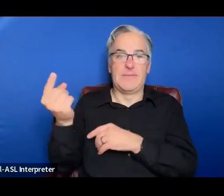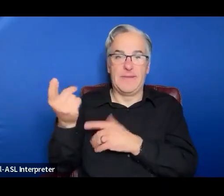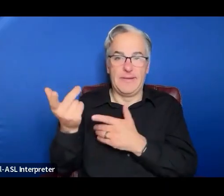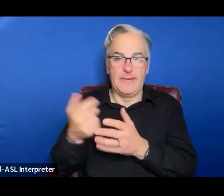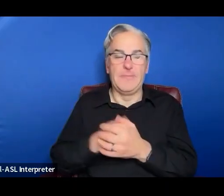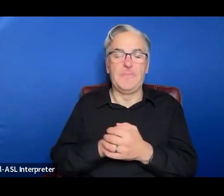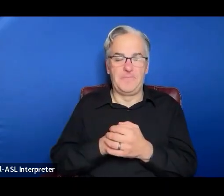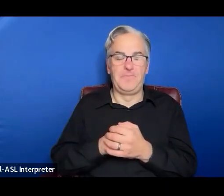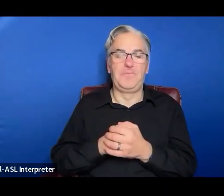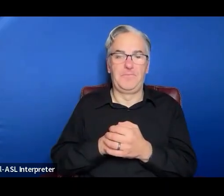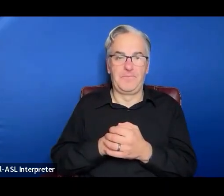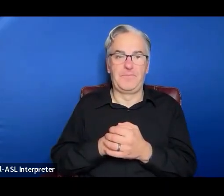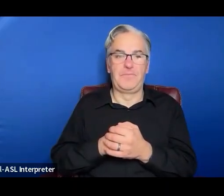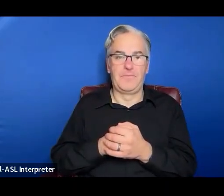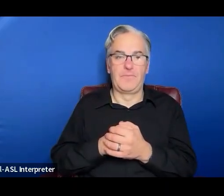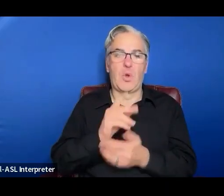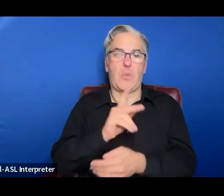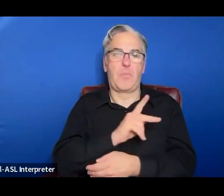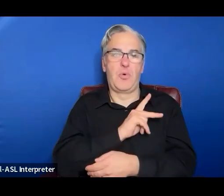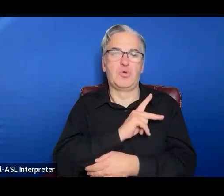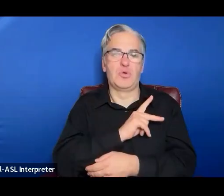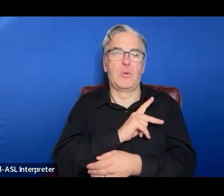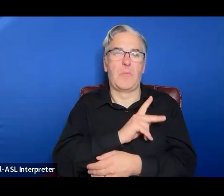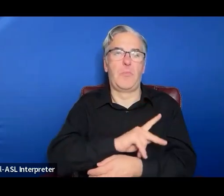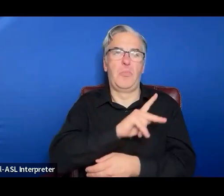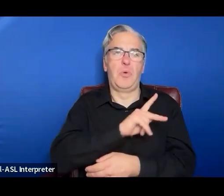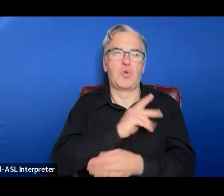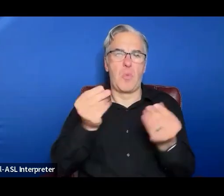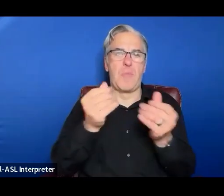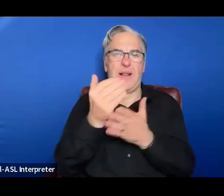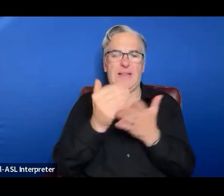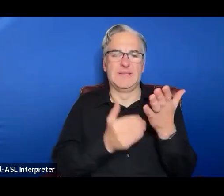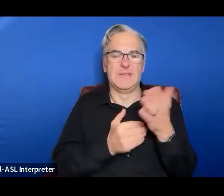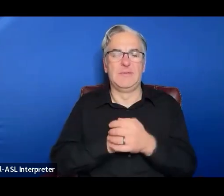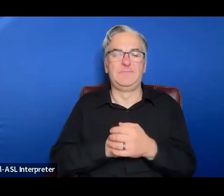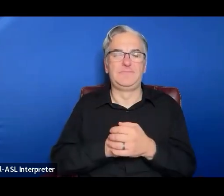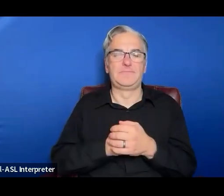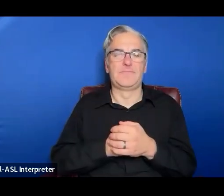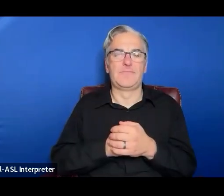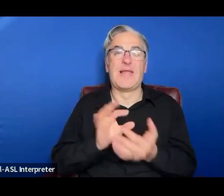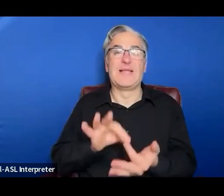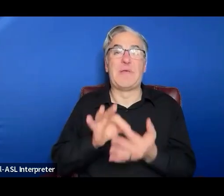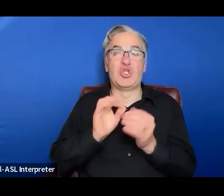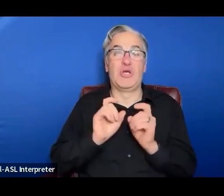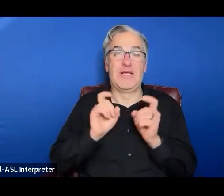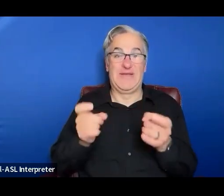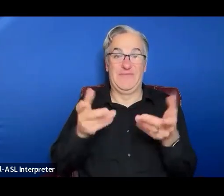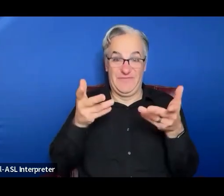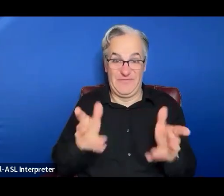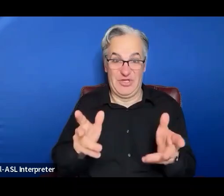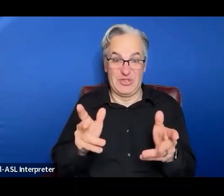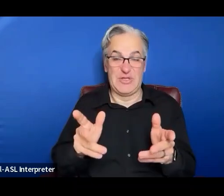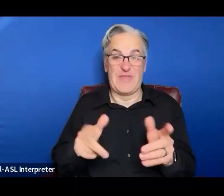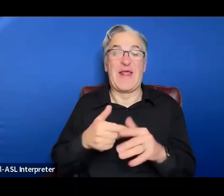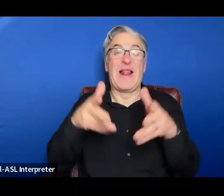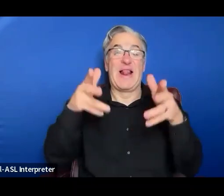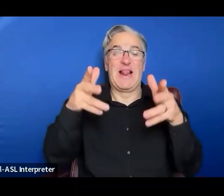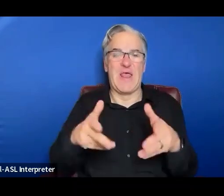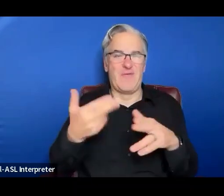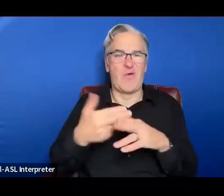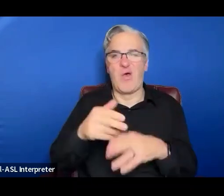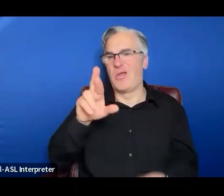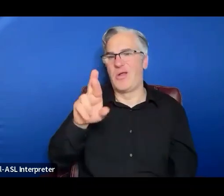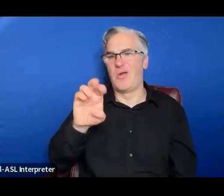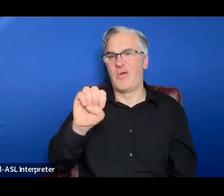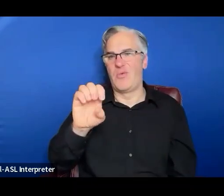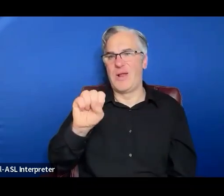and you can also have that personal property list. After those special gifts are given, everything left is the residue